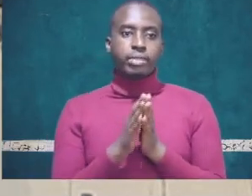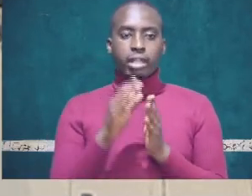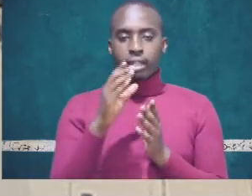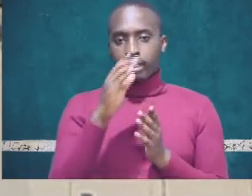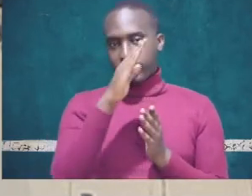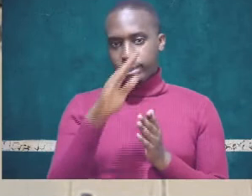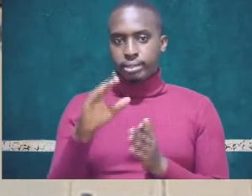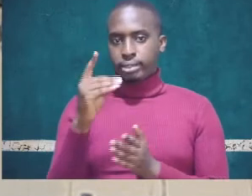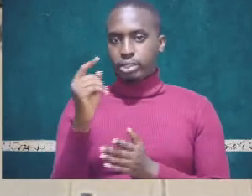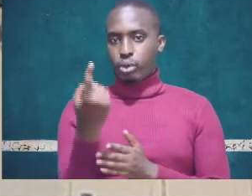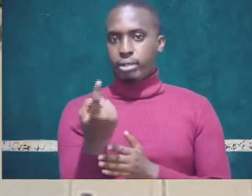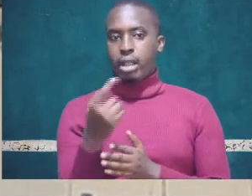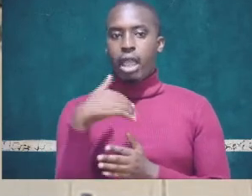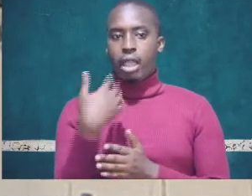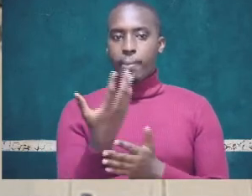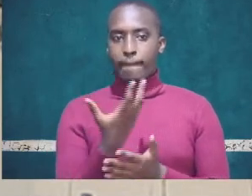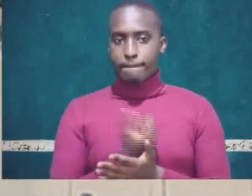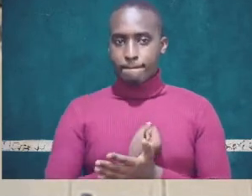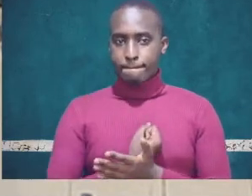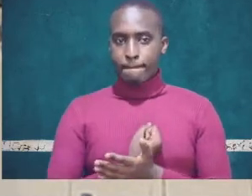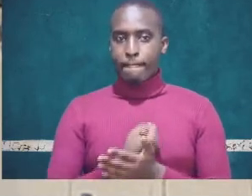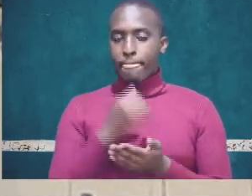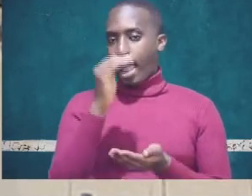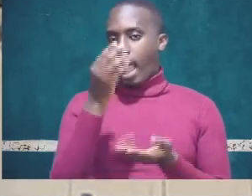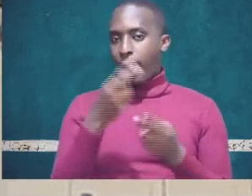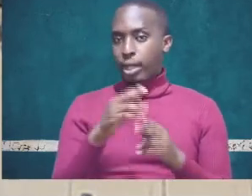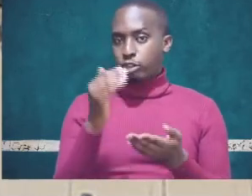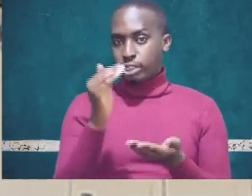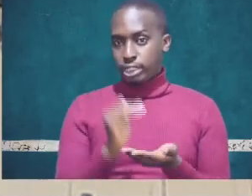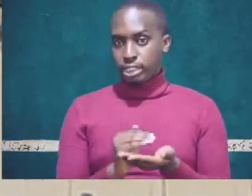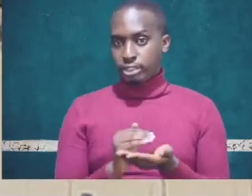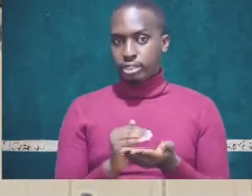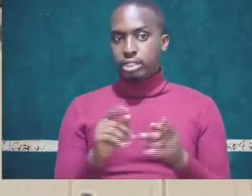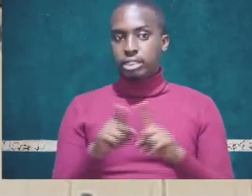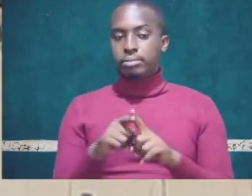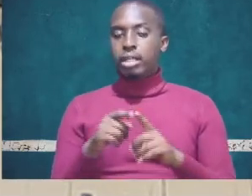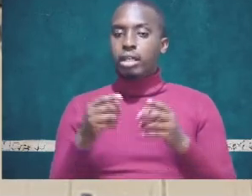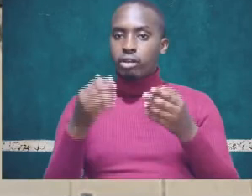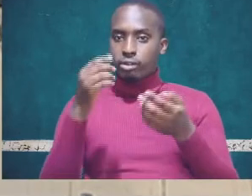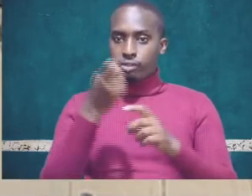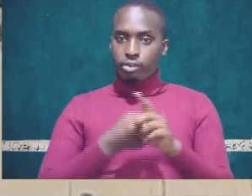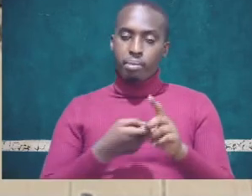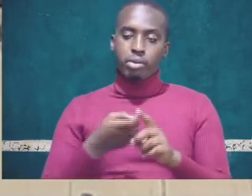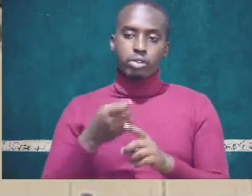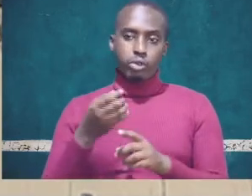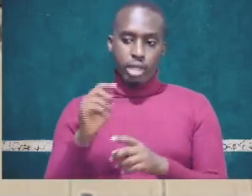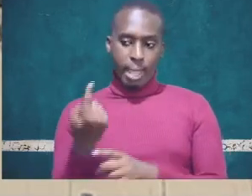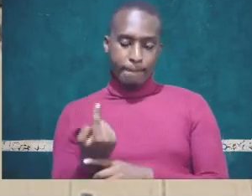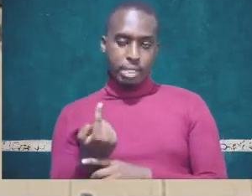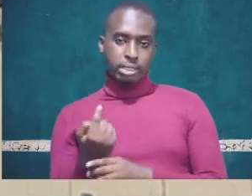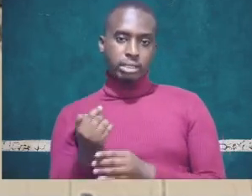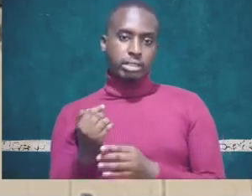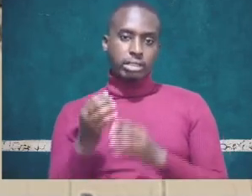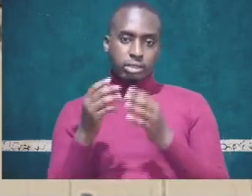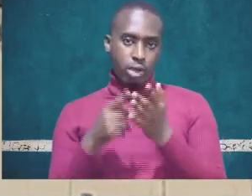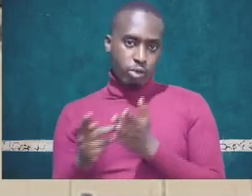D1. Then here, we are saying a decrease. So expect quantity demanded to decrease from the previous quantity